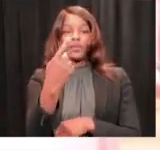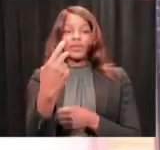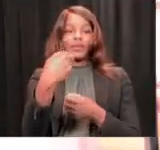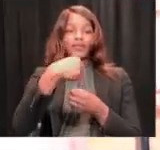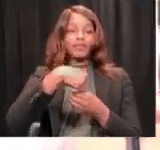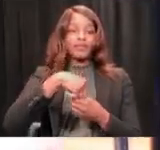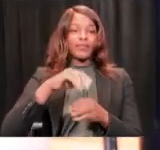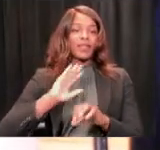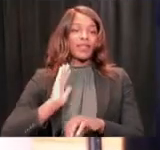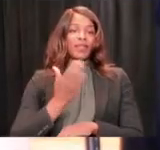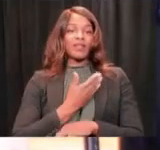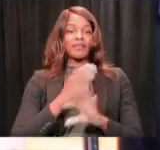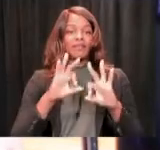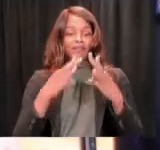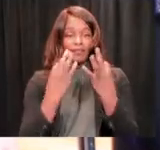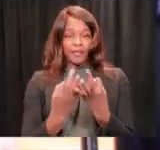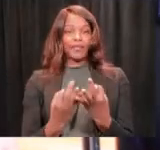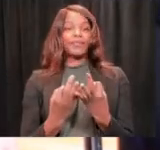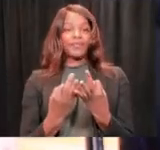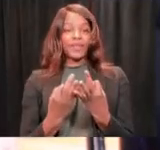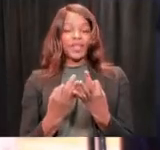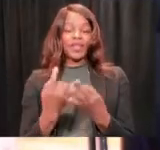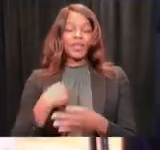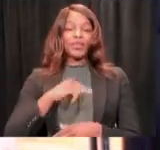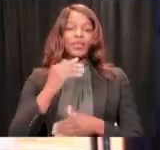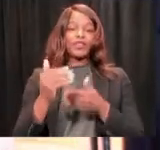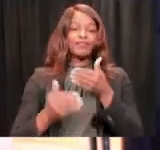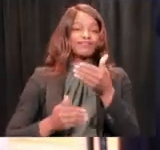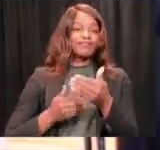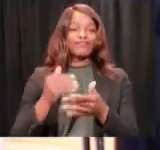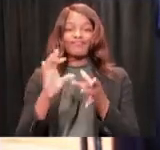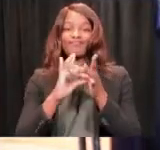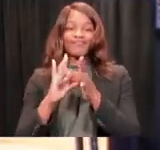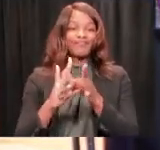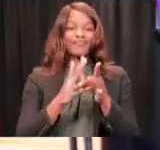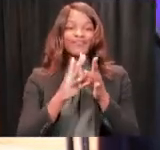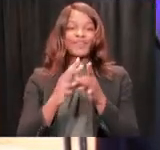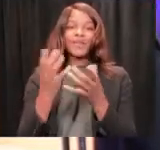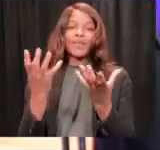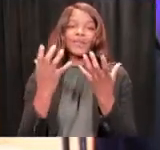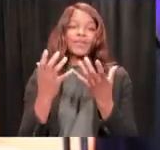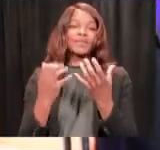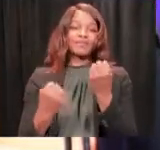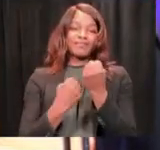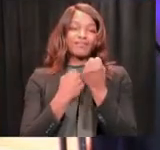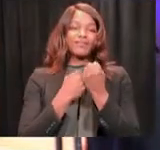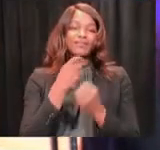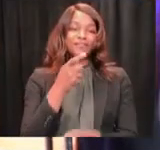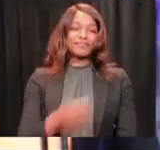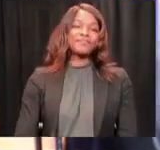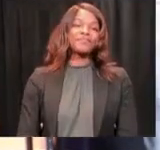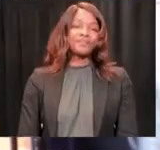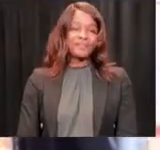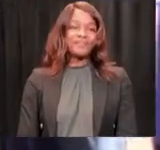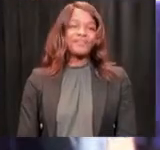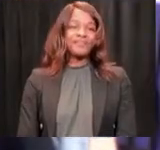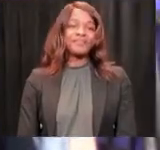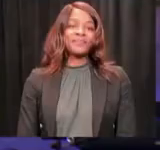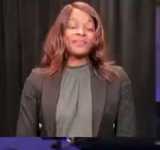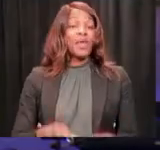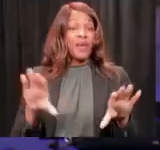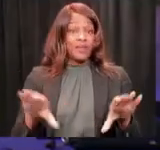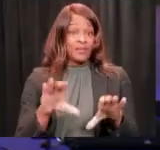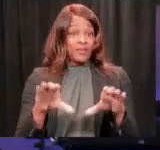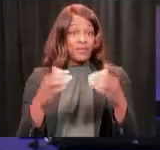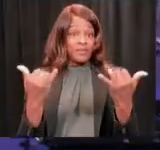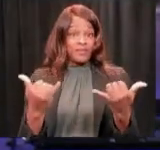family as we walk this journey together. We love to walk with you. We love to walk with you. Friends, do that